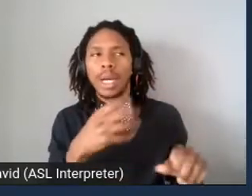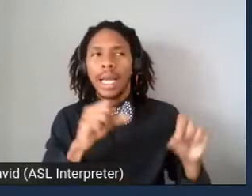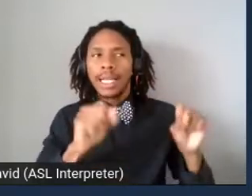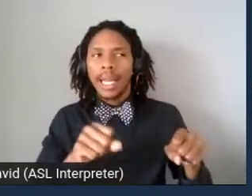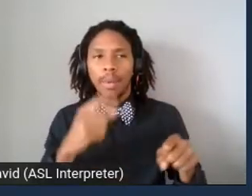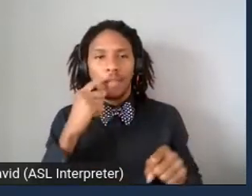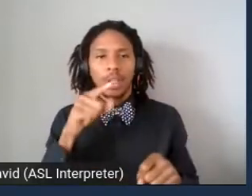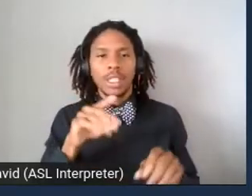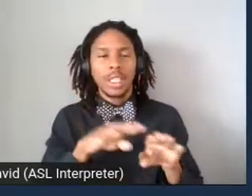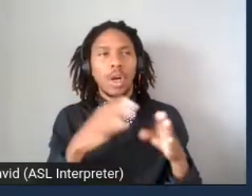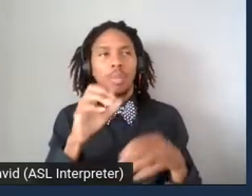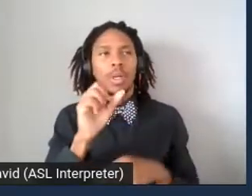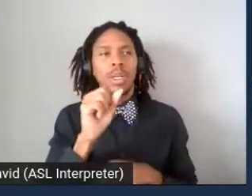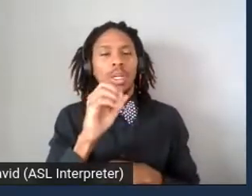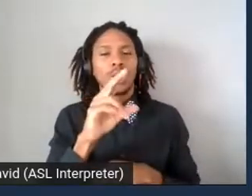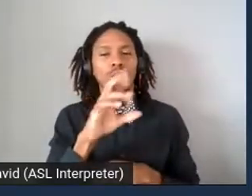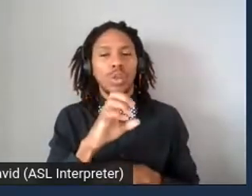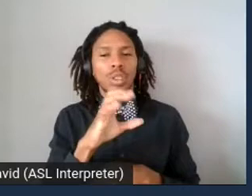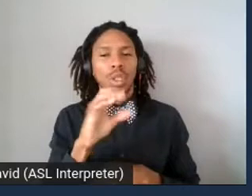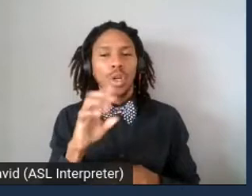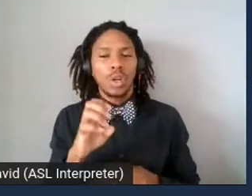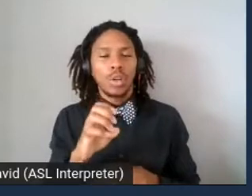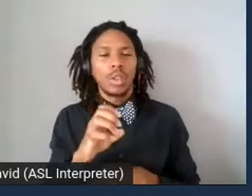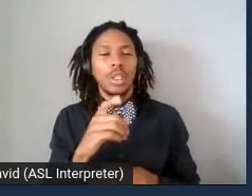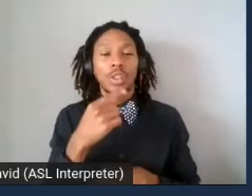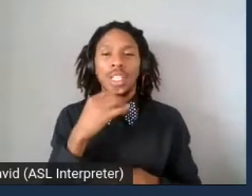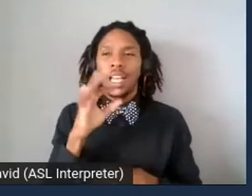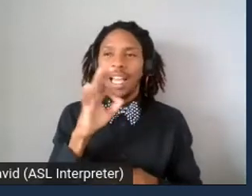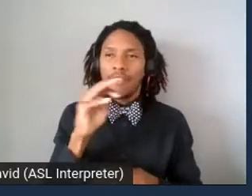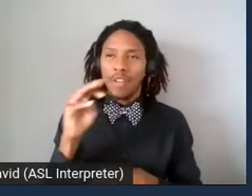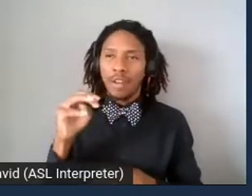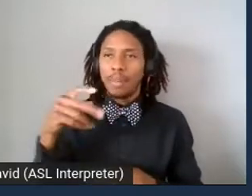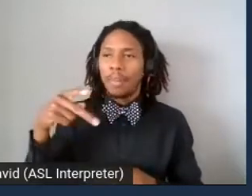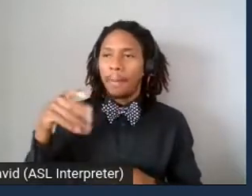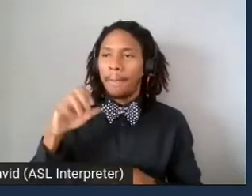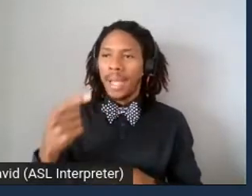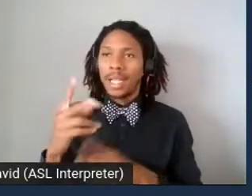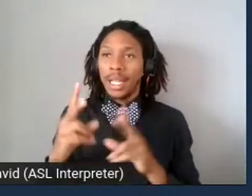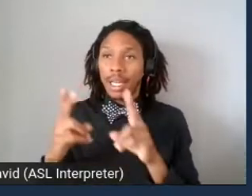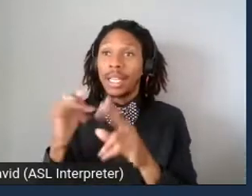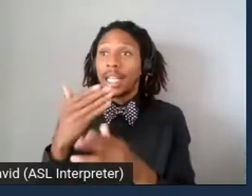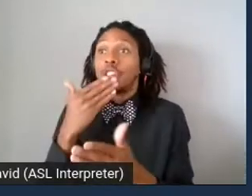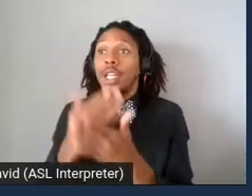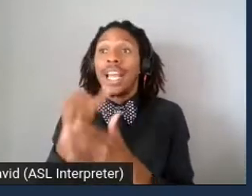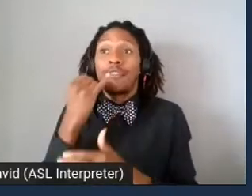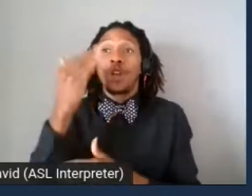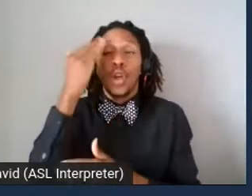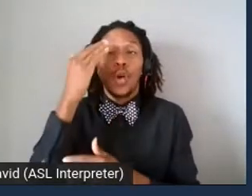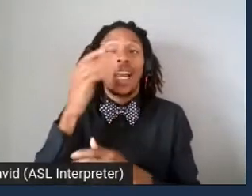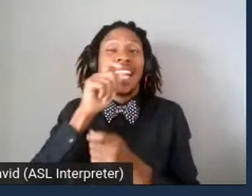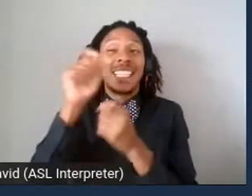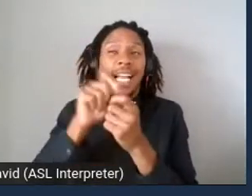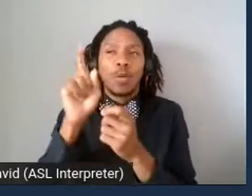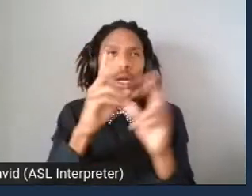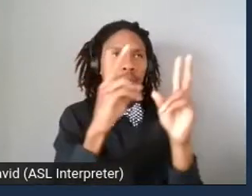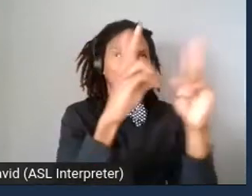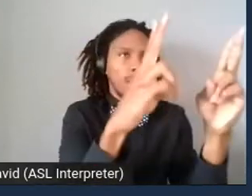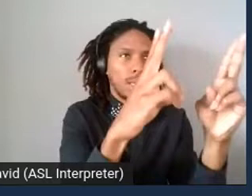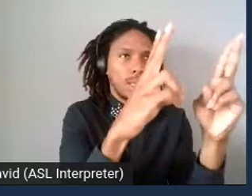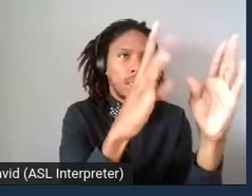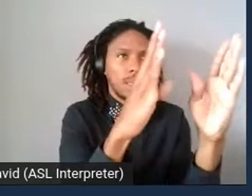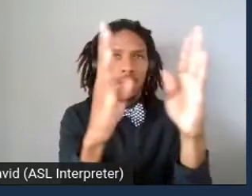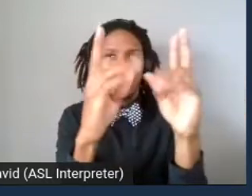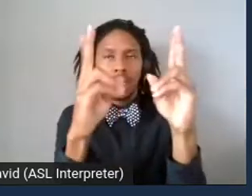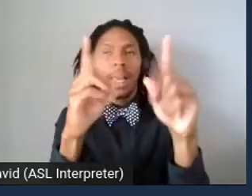of this open source code that is specific. Like you mentioned FFmpeg to cut it up. Yeah. That's great if you know exactly where. But if you're